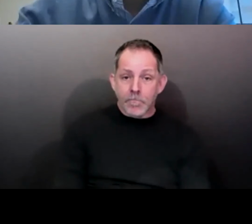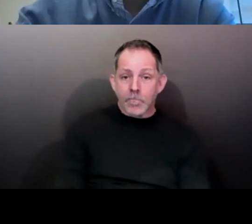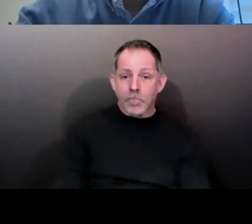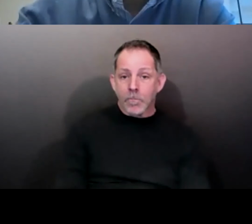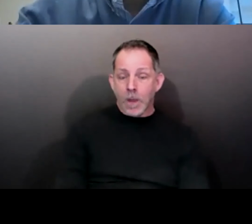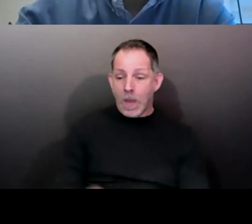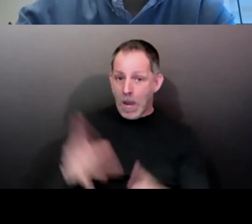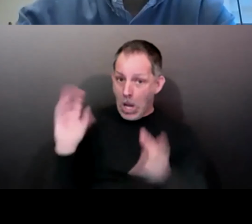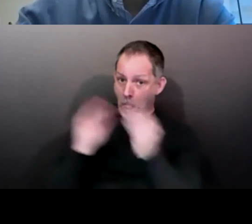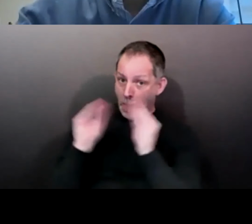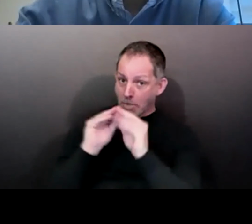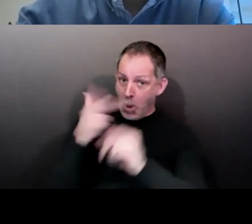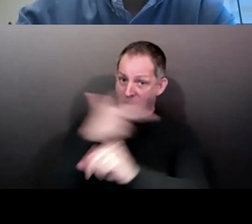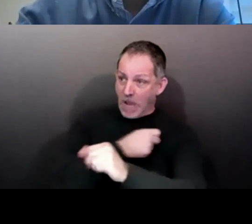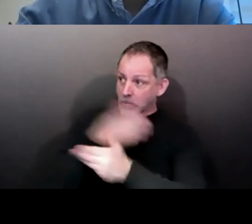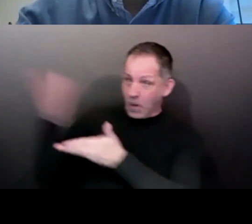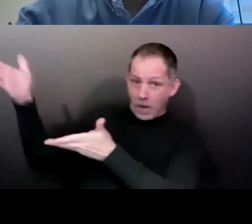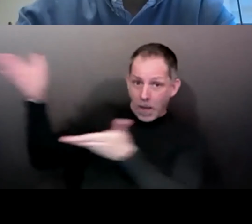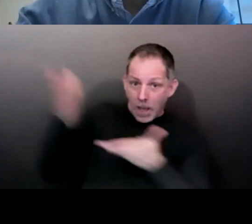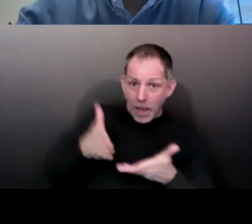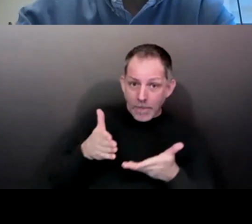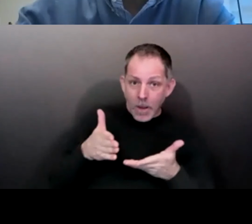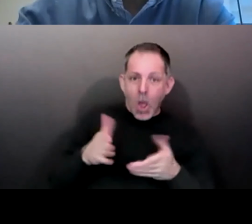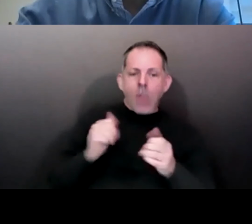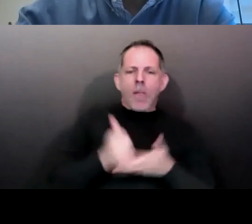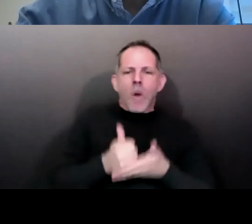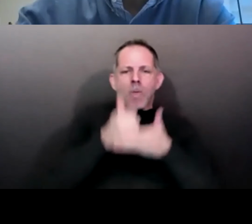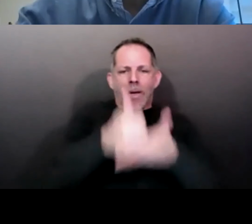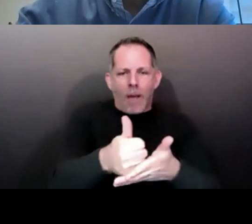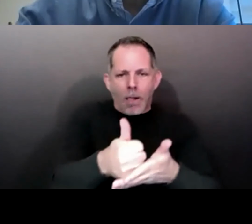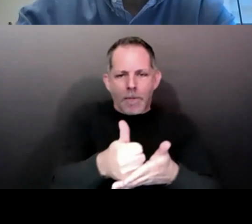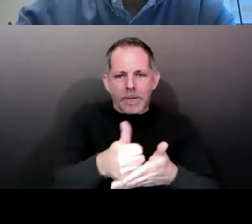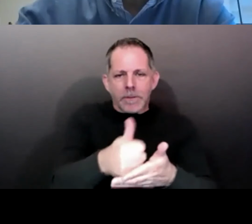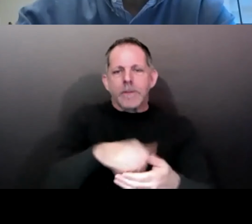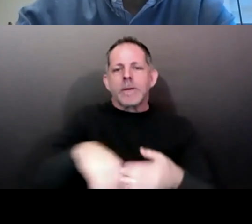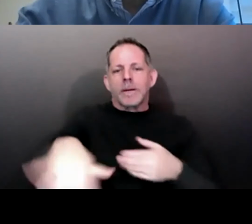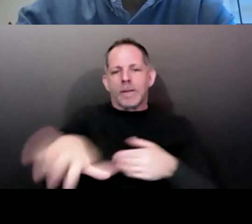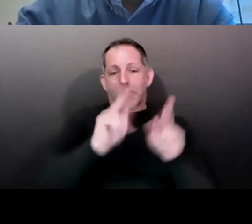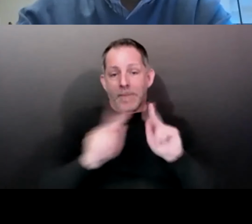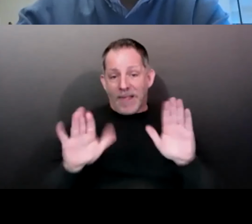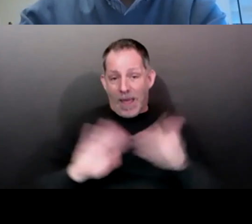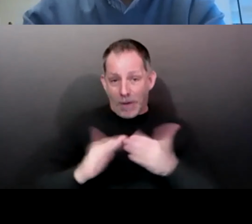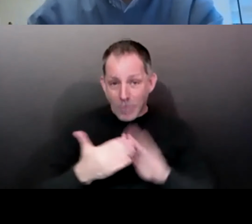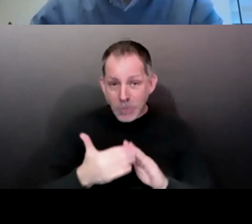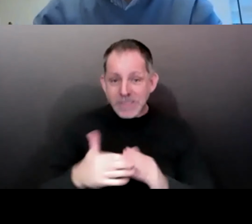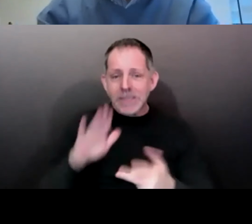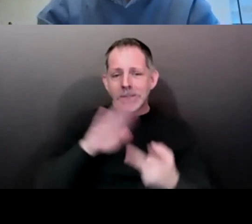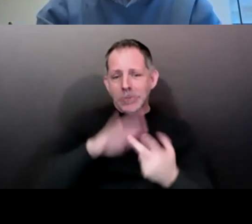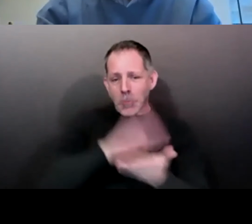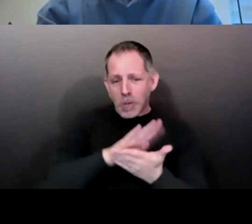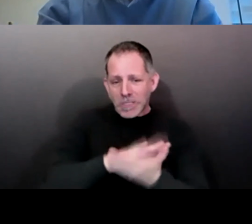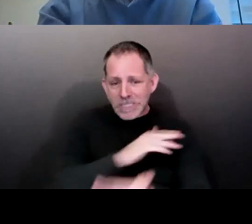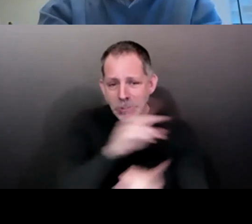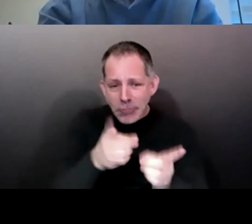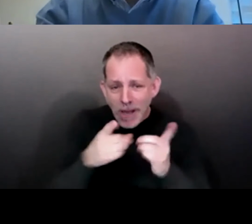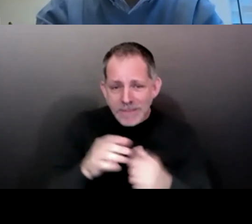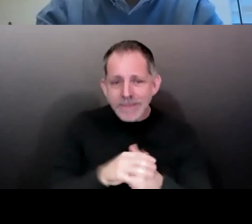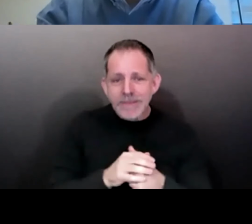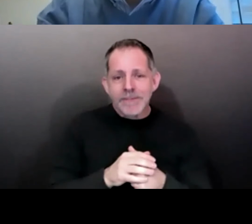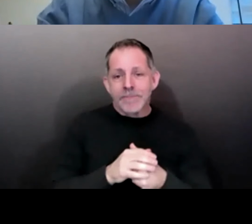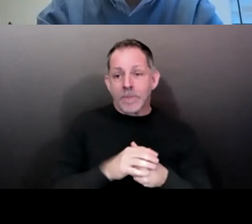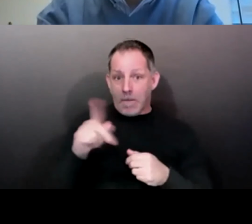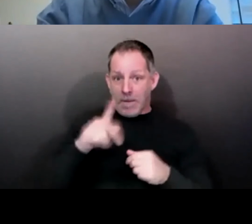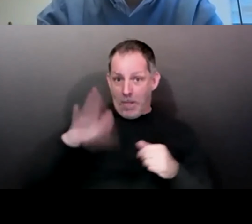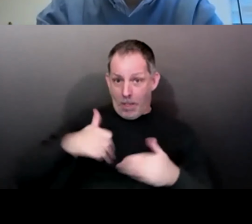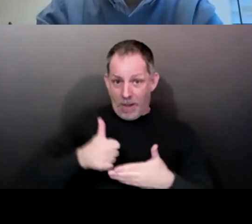the school districts and the people in your priority groups that we haven't been able to help you with yet. We're here as a resource for that as